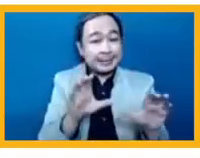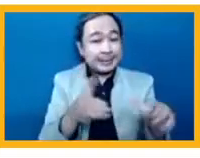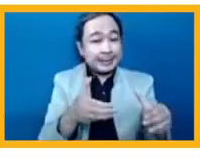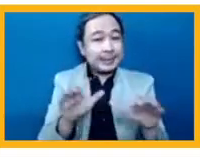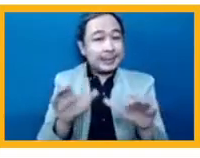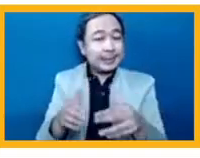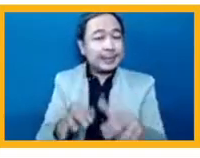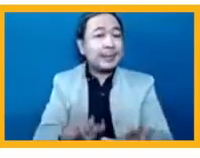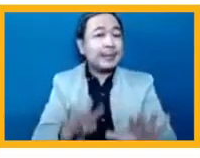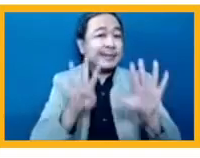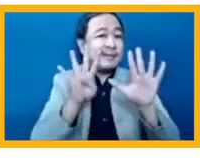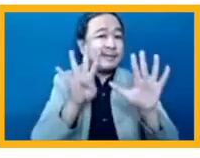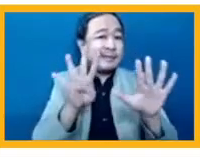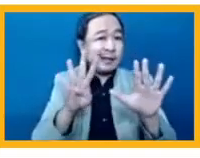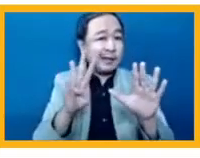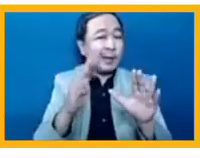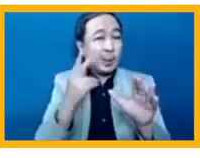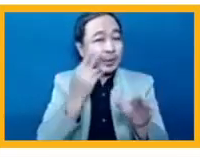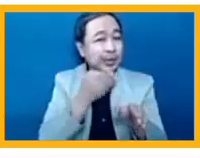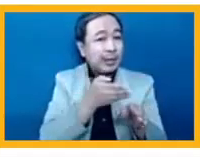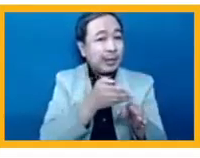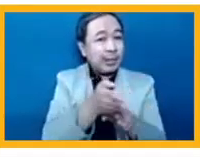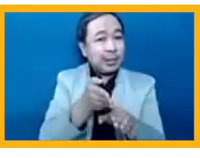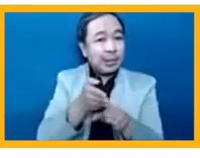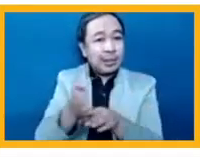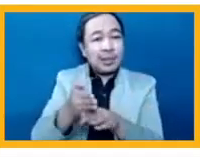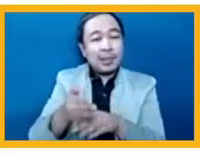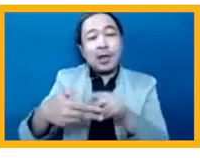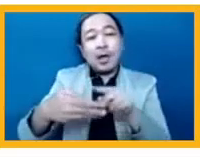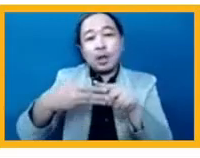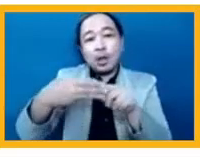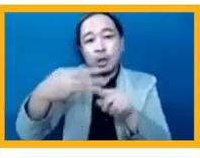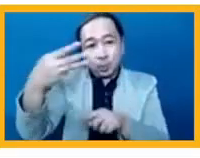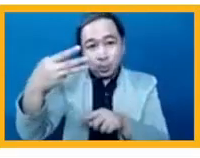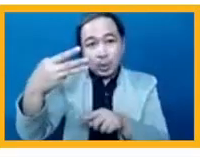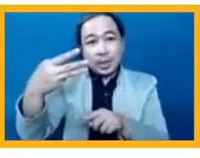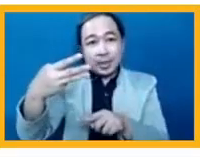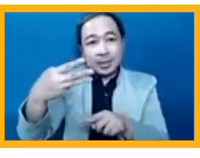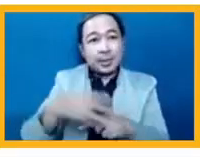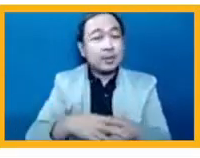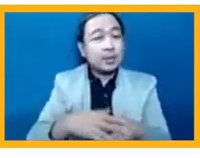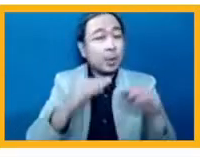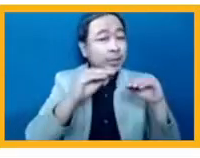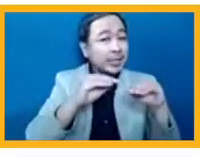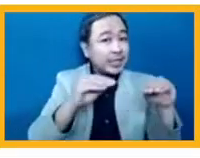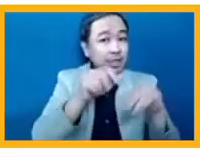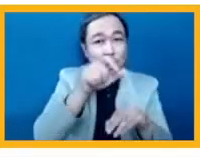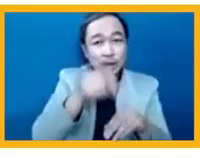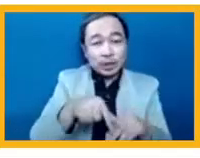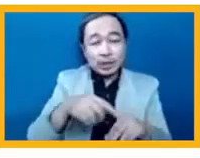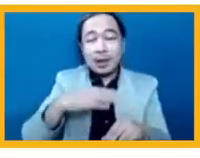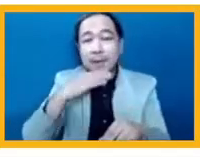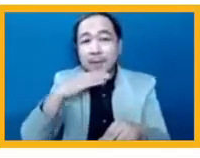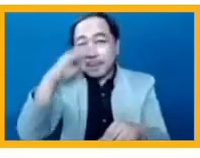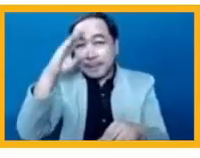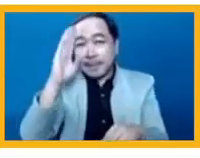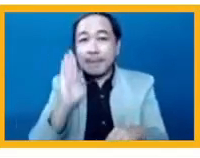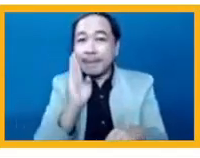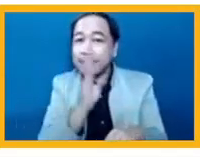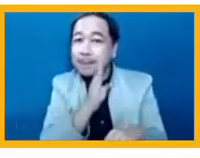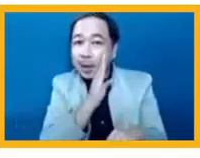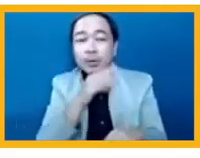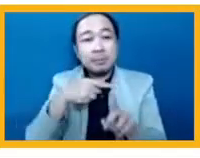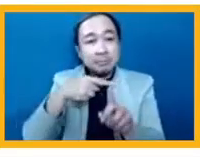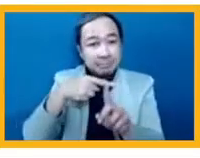learning interactions across 3 key stakeholders: teachers, students, and parents, as you see on the right of the slide. We further analyzed